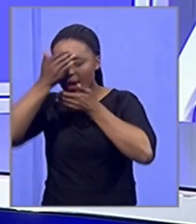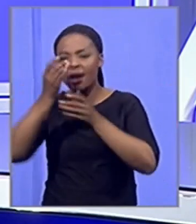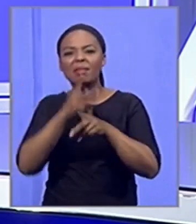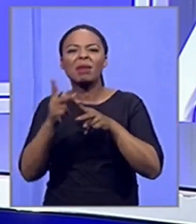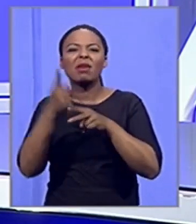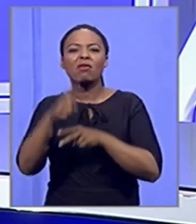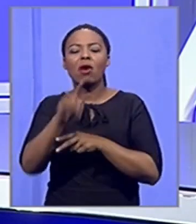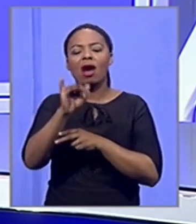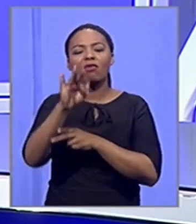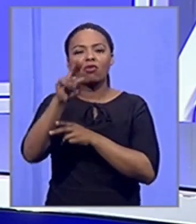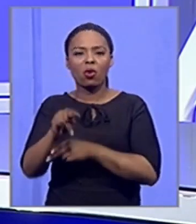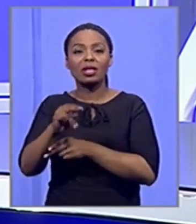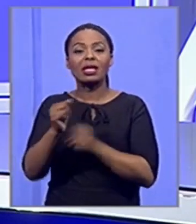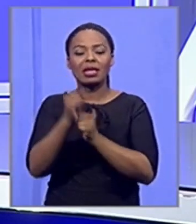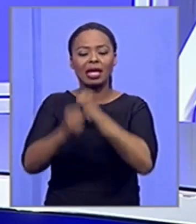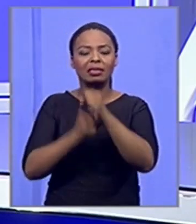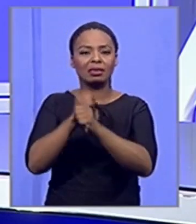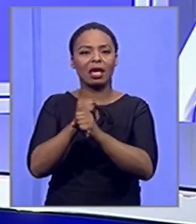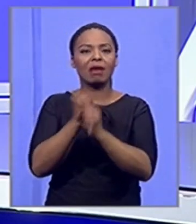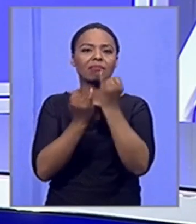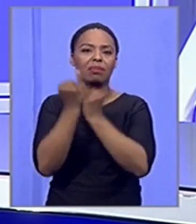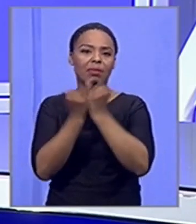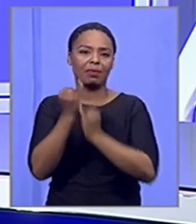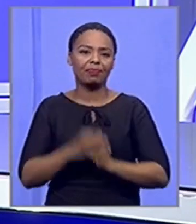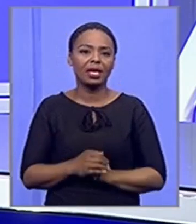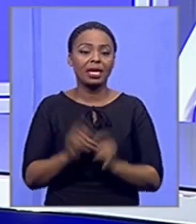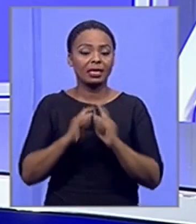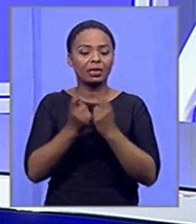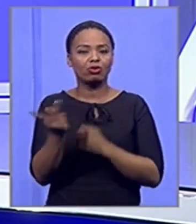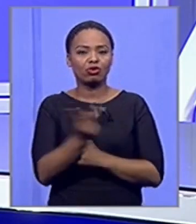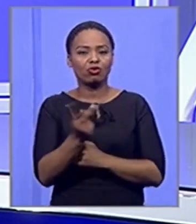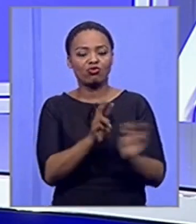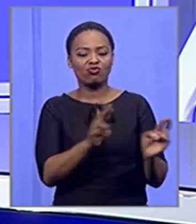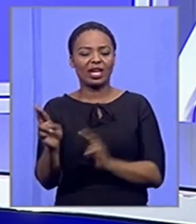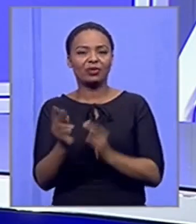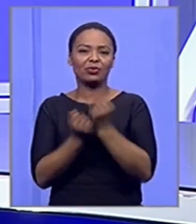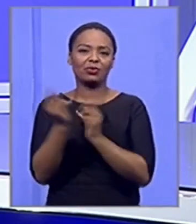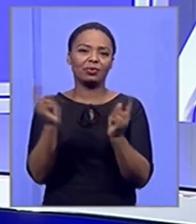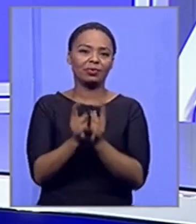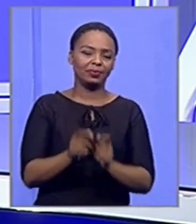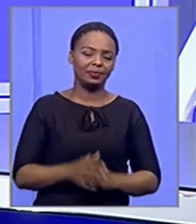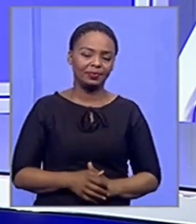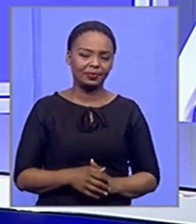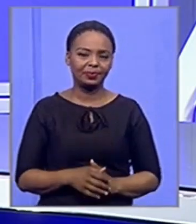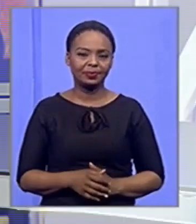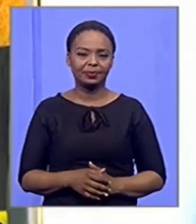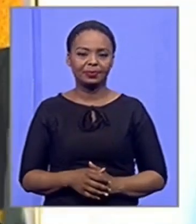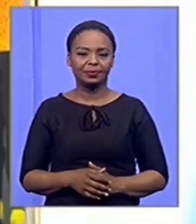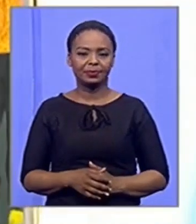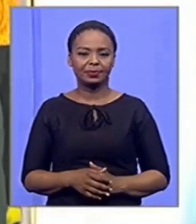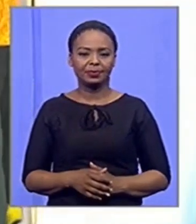thakgwa isao bobedi ba dihlopha tsena di se di phunyeleditse ho kena tournamenteng ena.